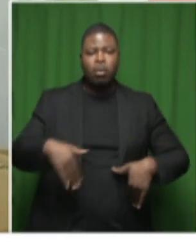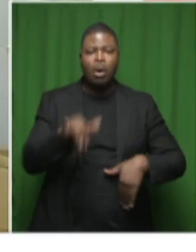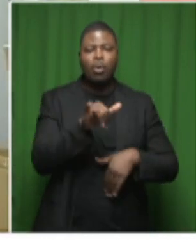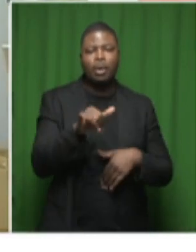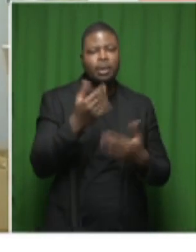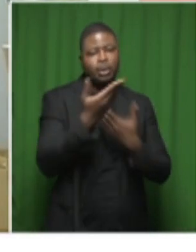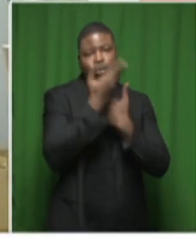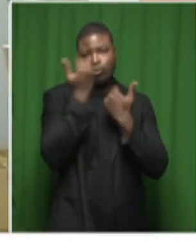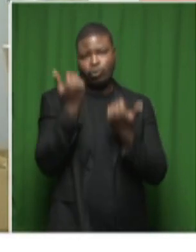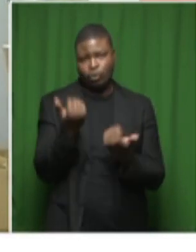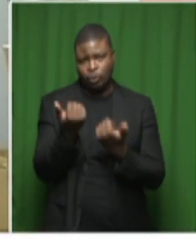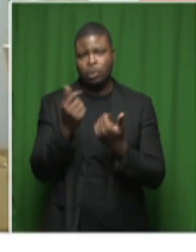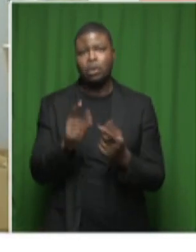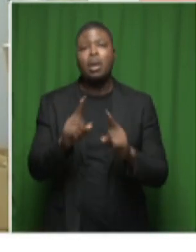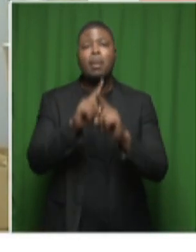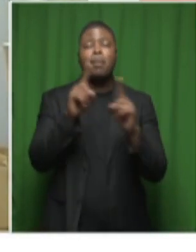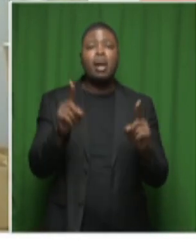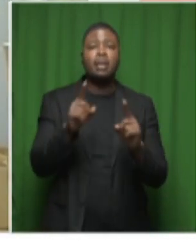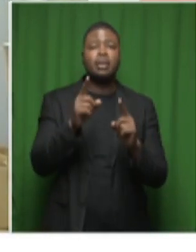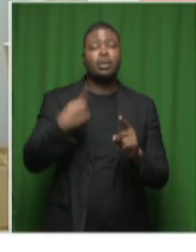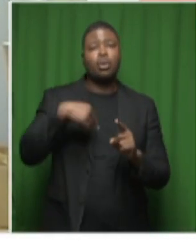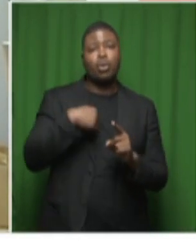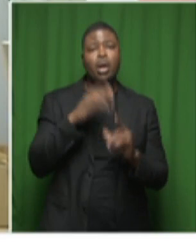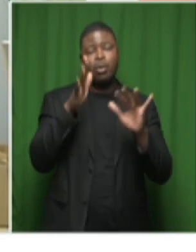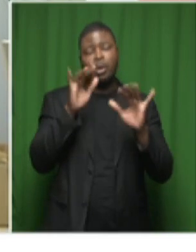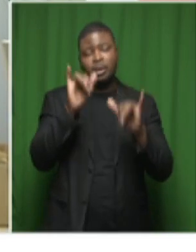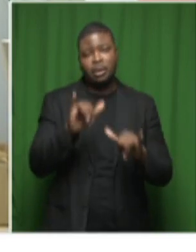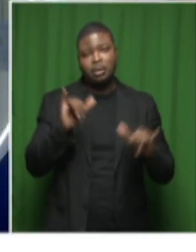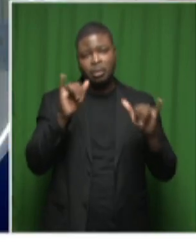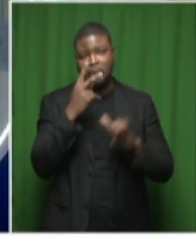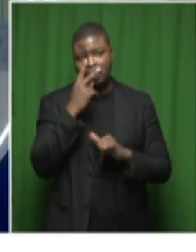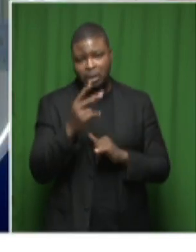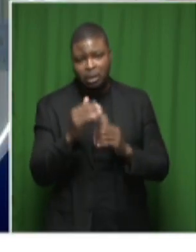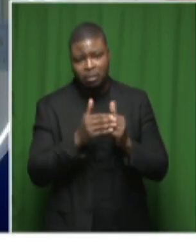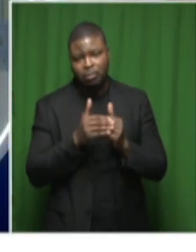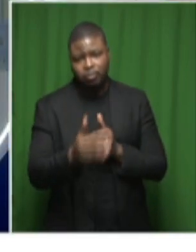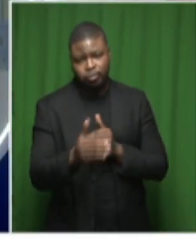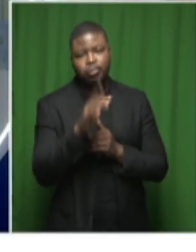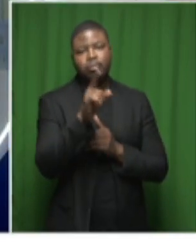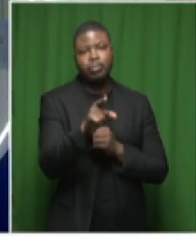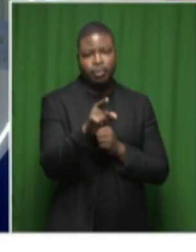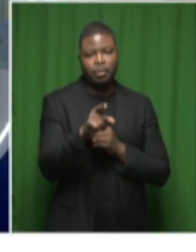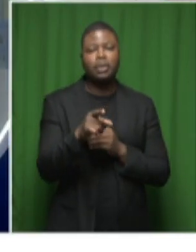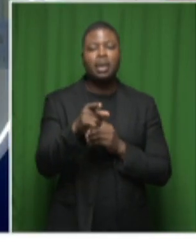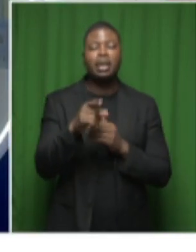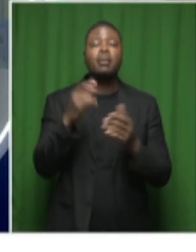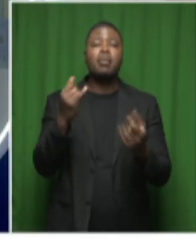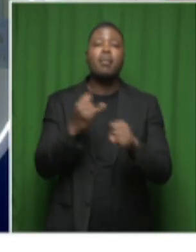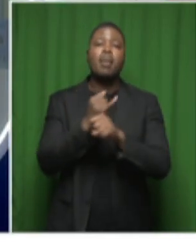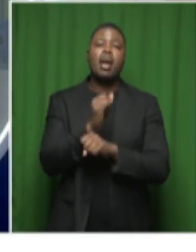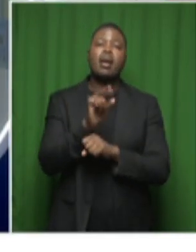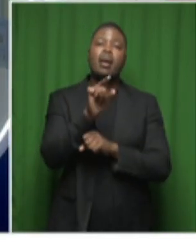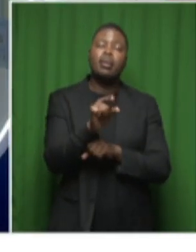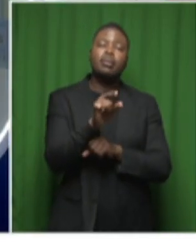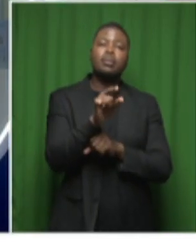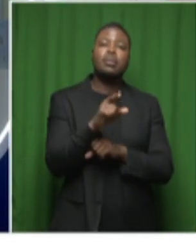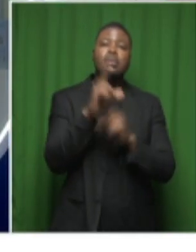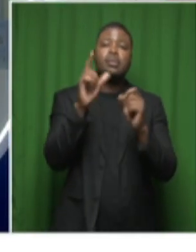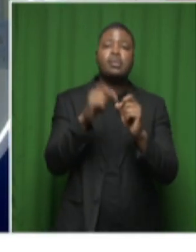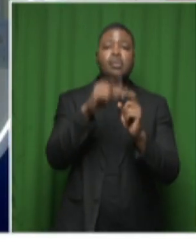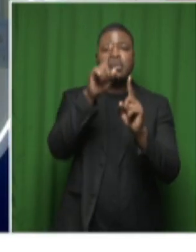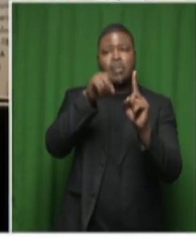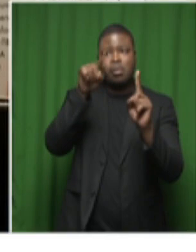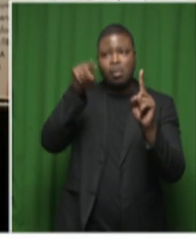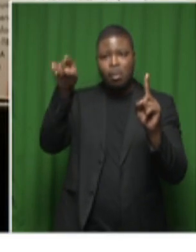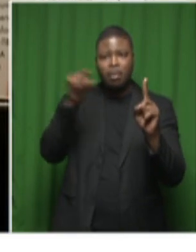COVID epidemic. So we'll have to see. But like I said earlier, I think the early indicators are definitely there that we're going in the